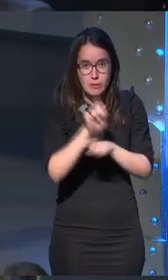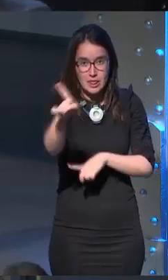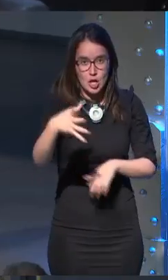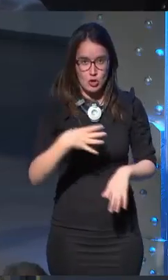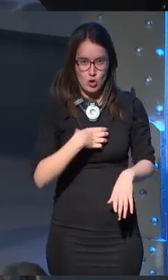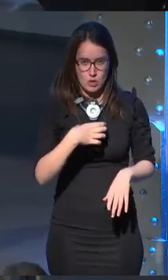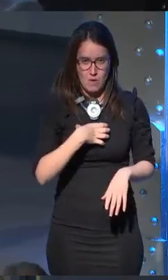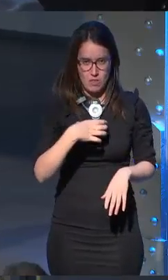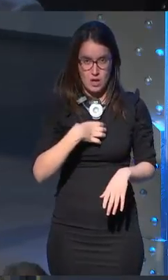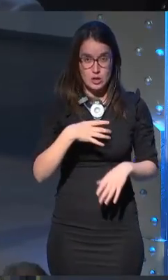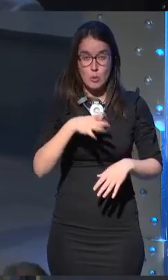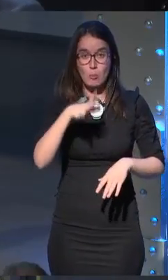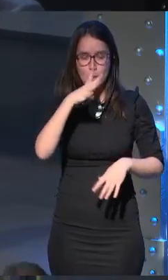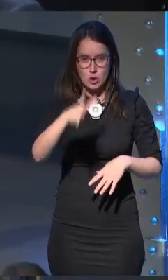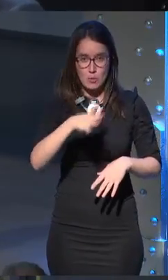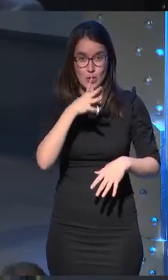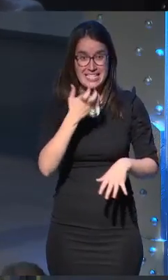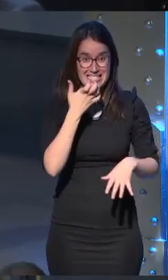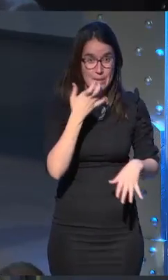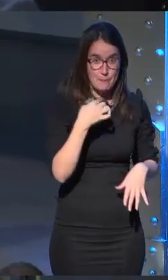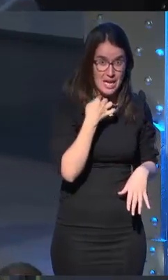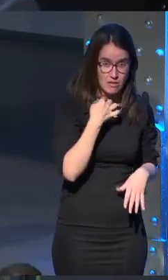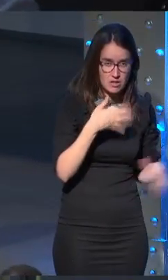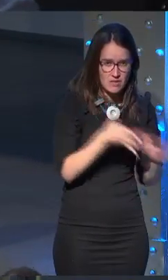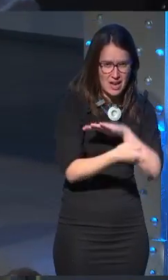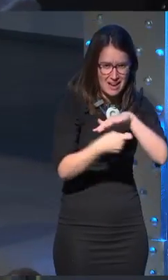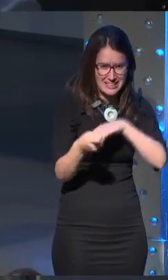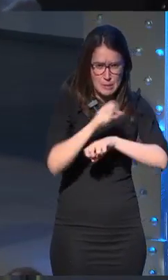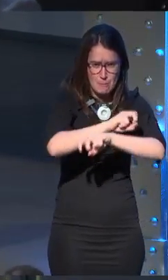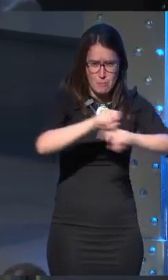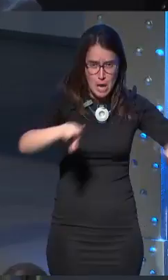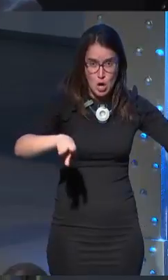the hand of cards, he's expended all of his bad luck.